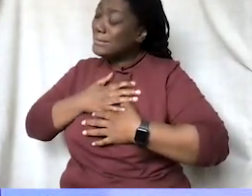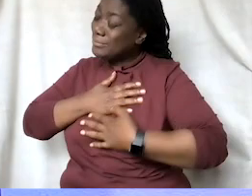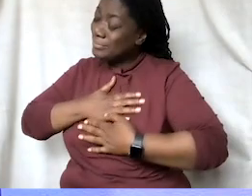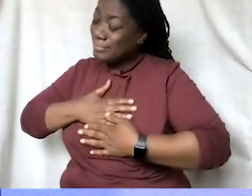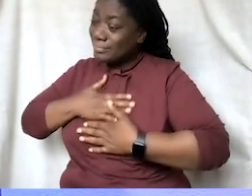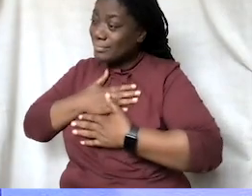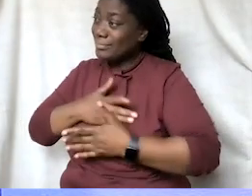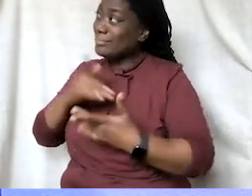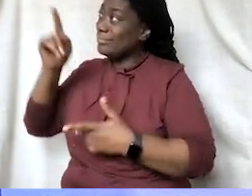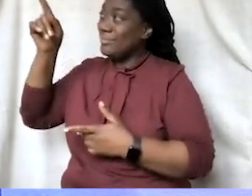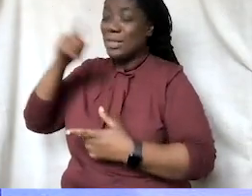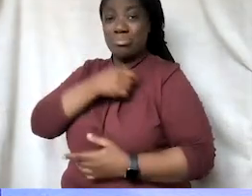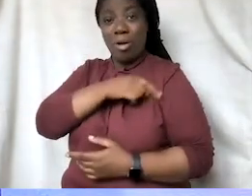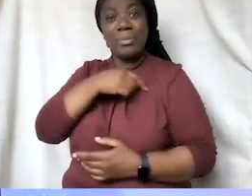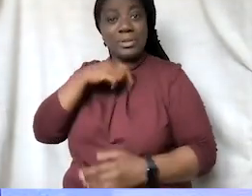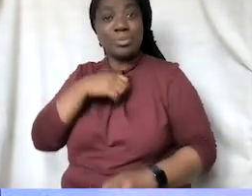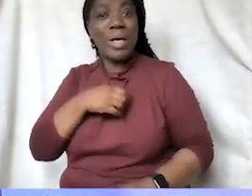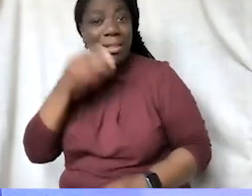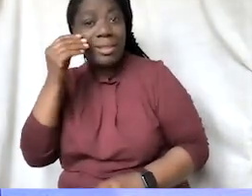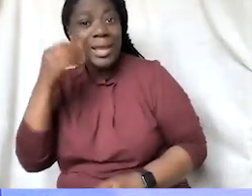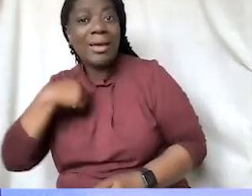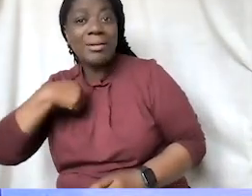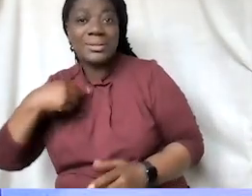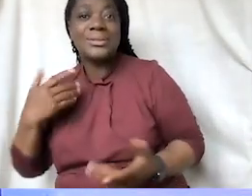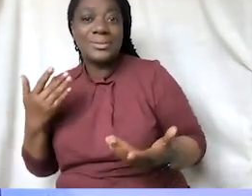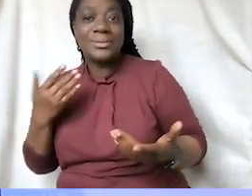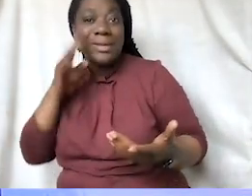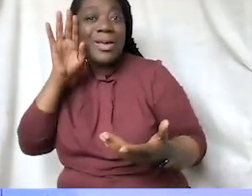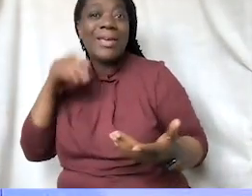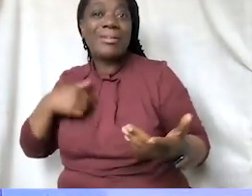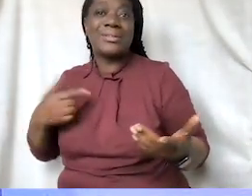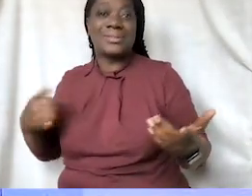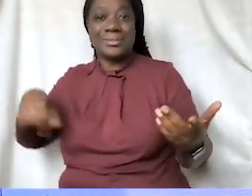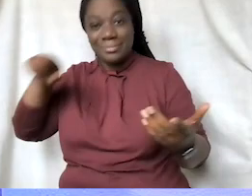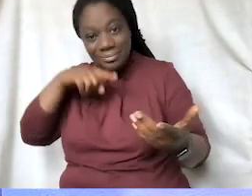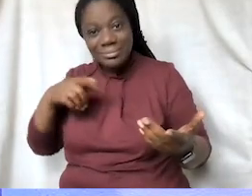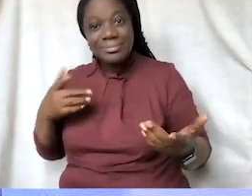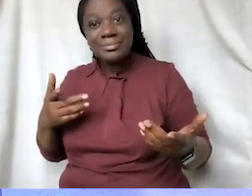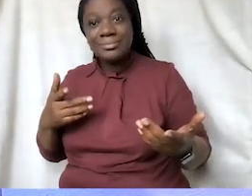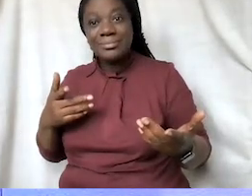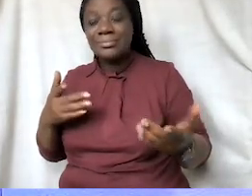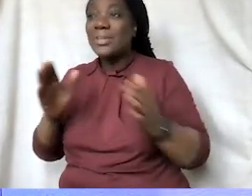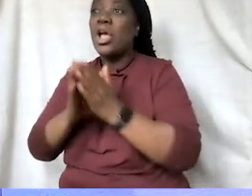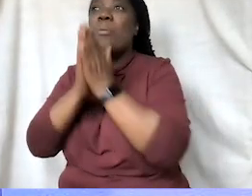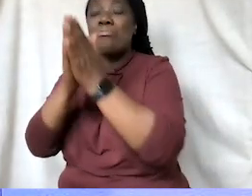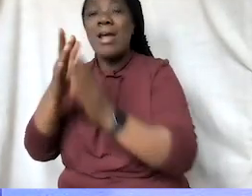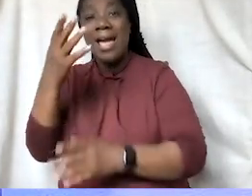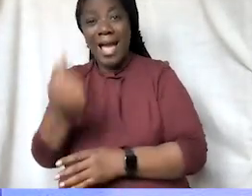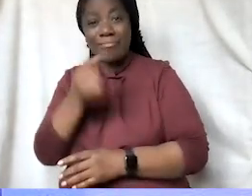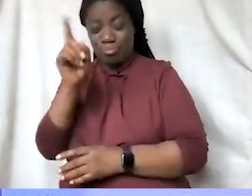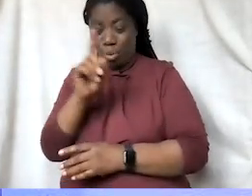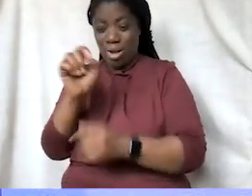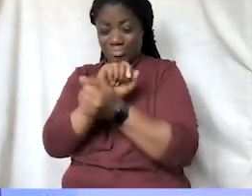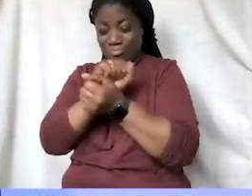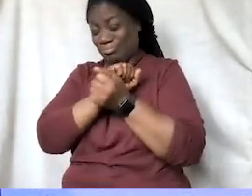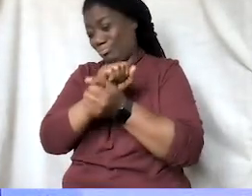us, because there is power in prayer. Prayer has dynamite power that